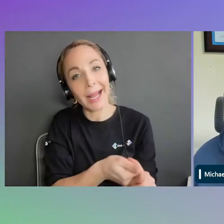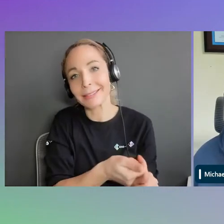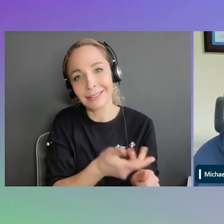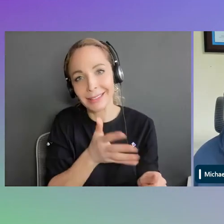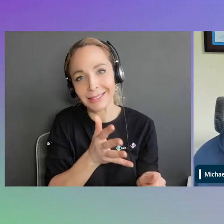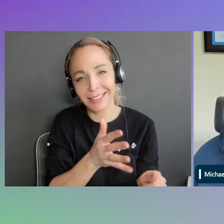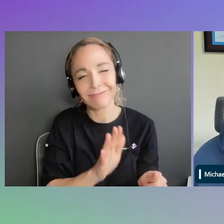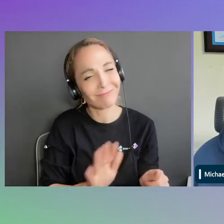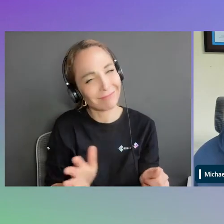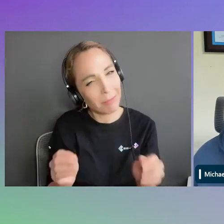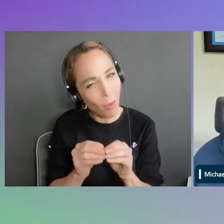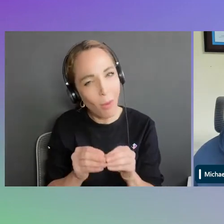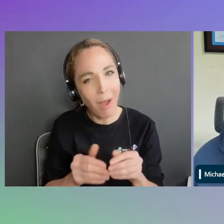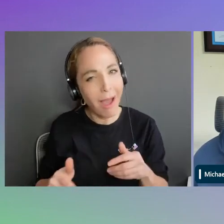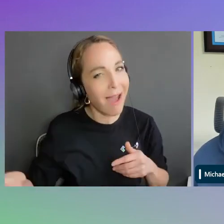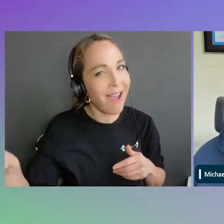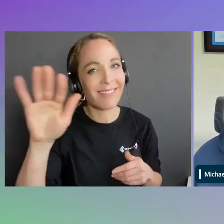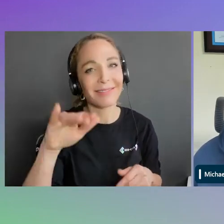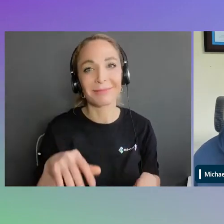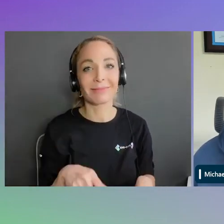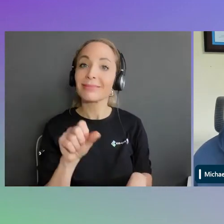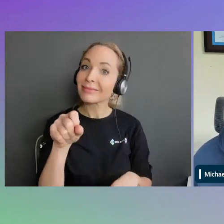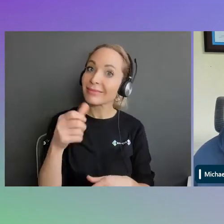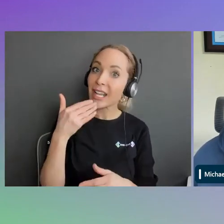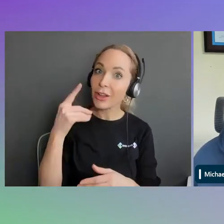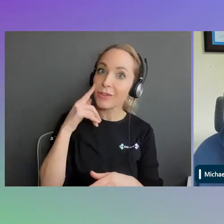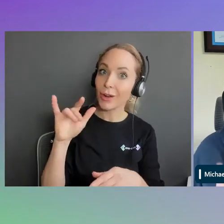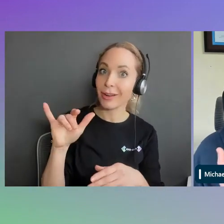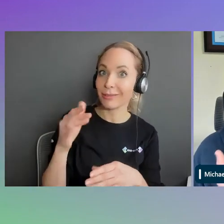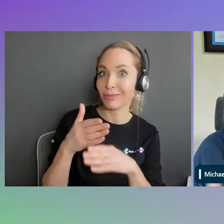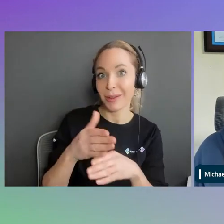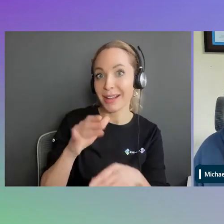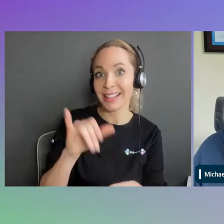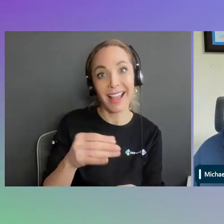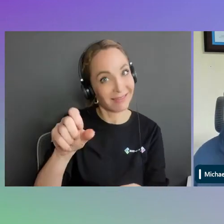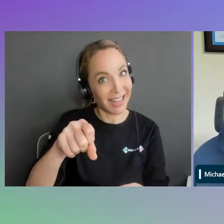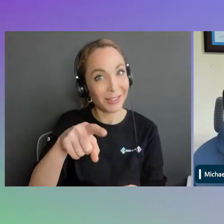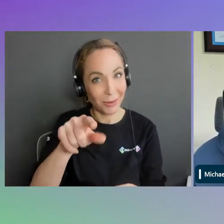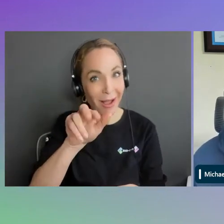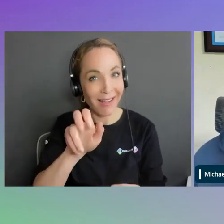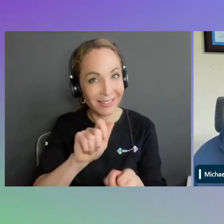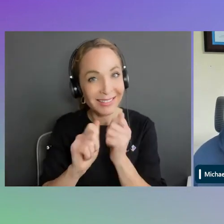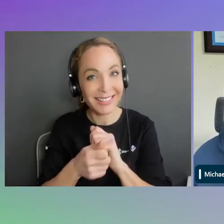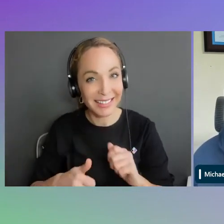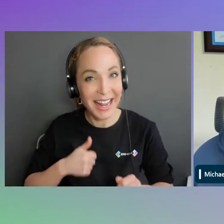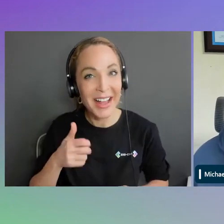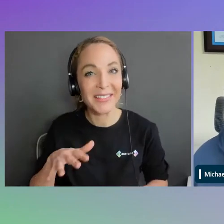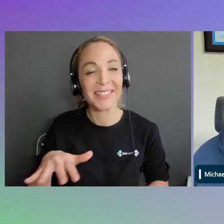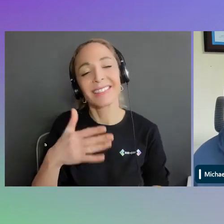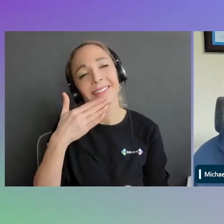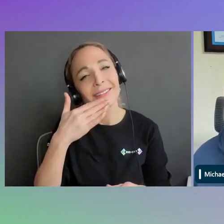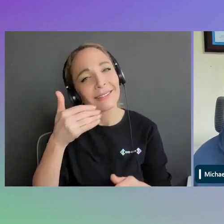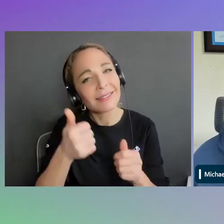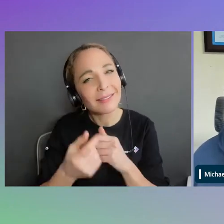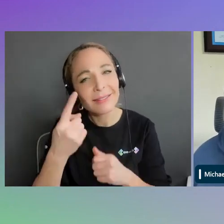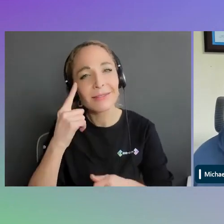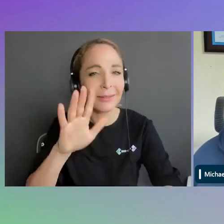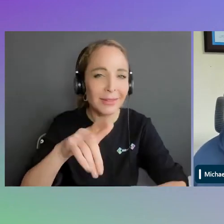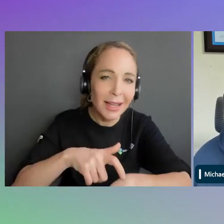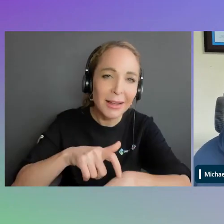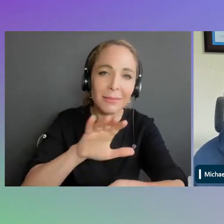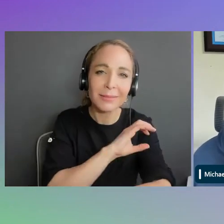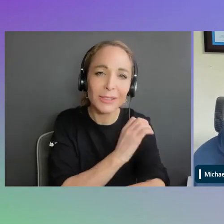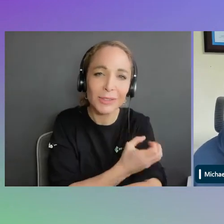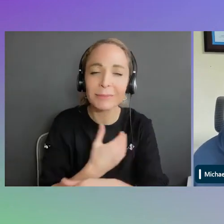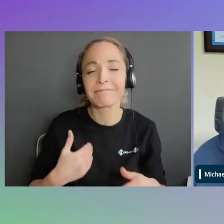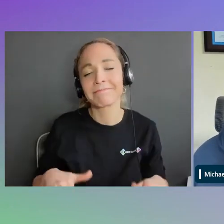Thank you for sharing that with us. Yes, you are. You're changing lives. So thank you to everybody. Thank you for your time and your energy. We